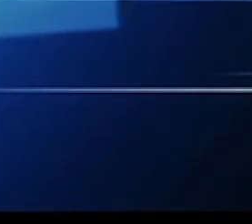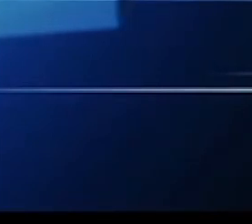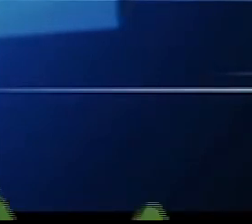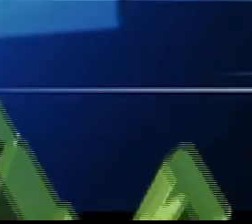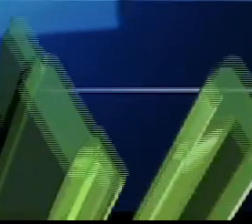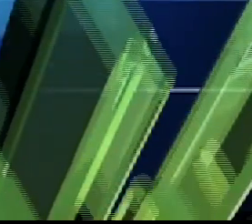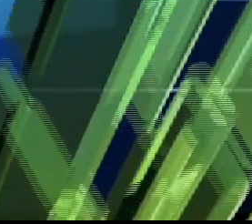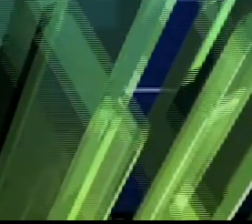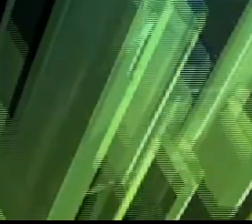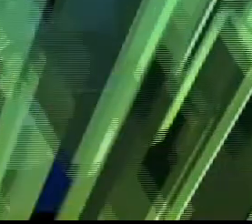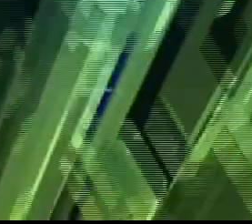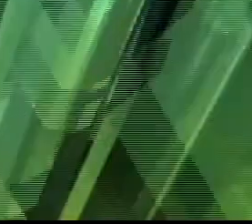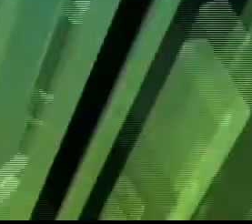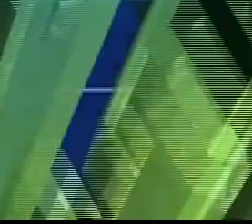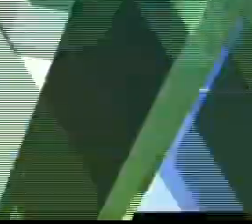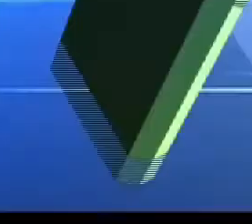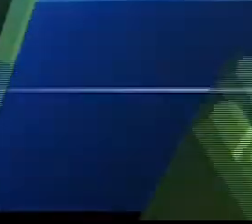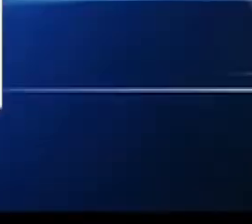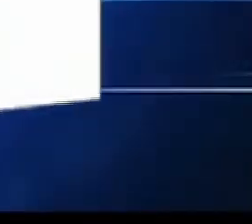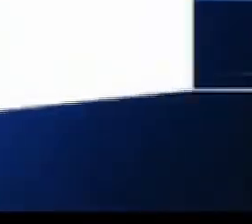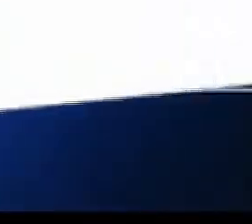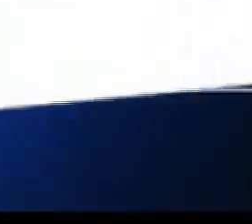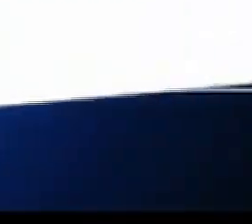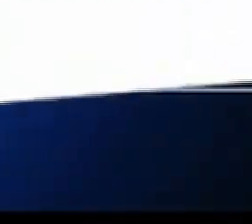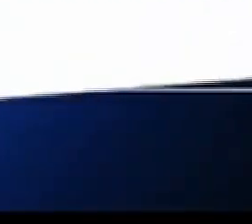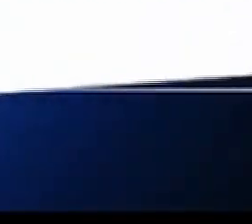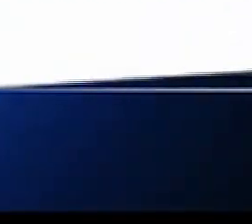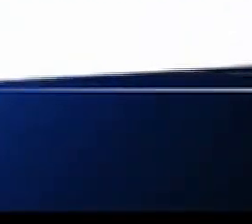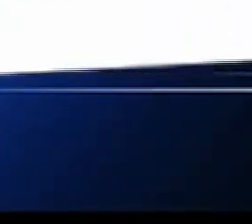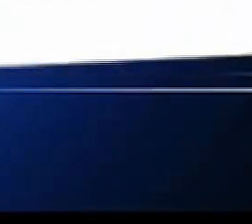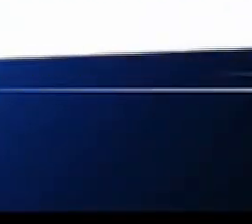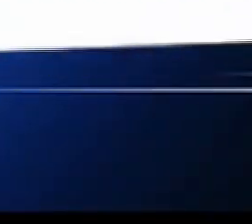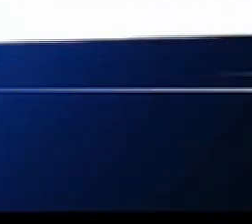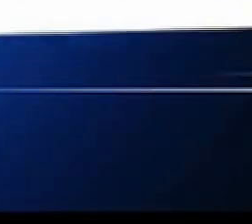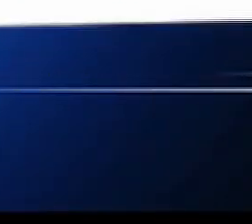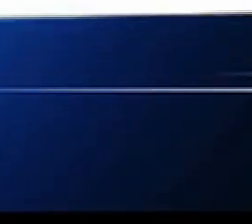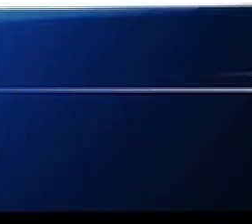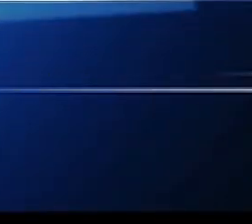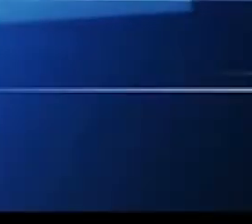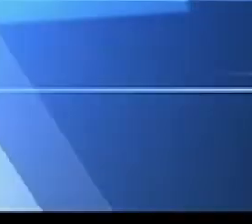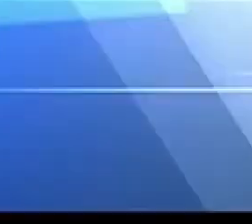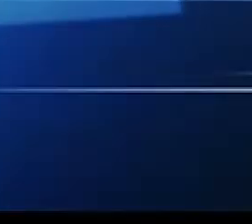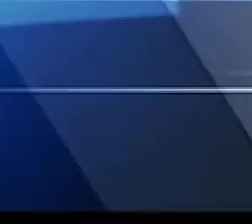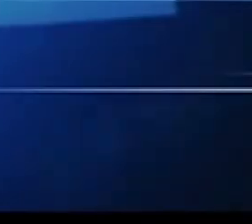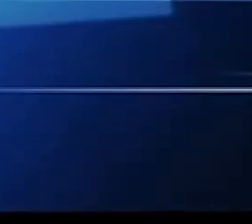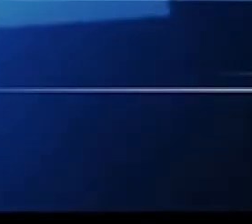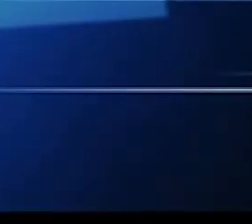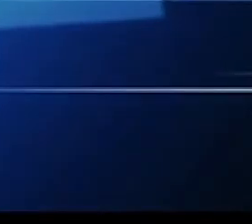This is ZNS Total Sports, brought to you by Fourth Terrace Diagnostic Center.